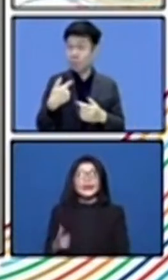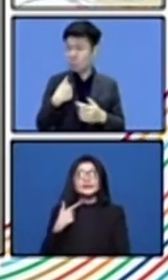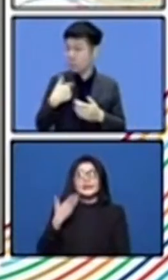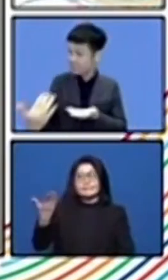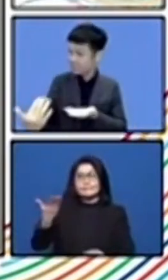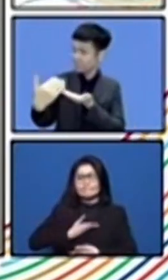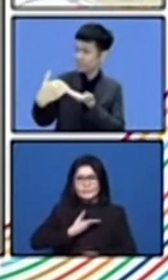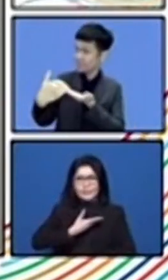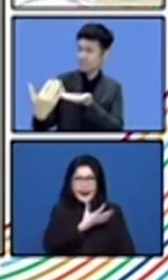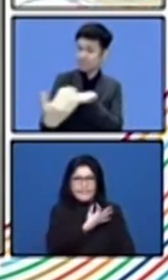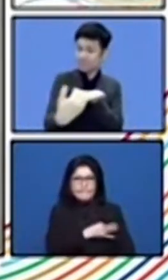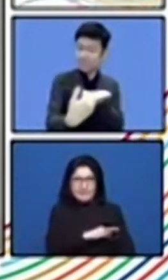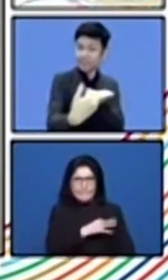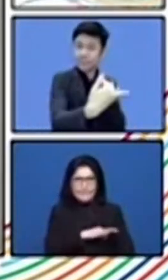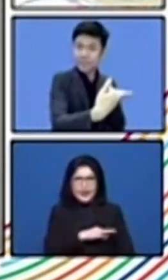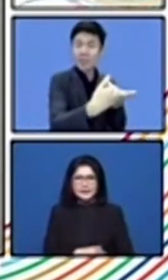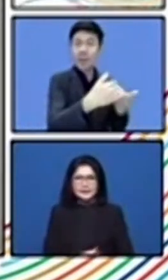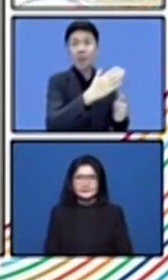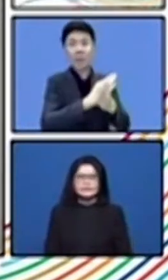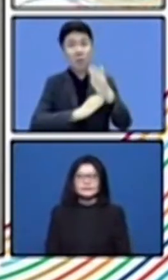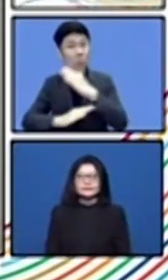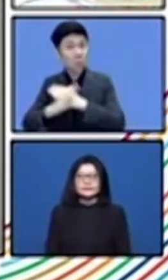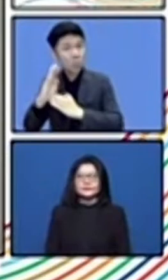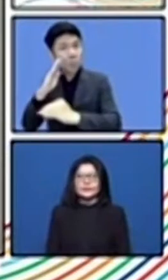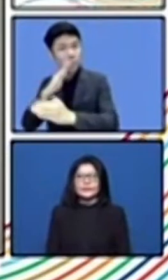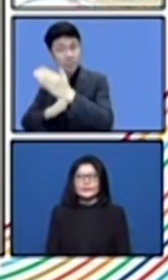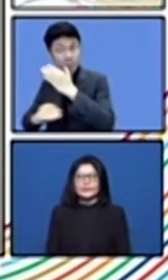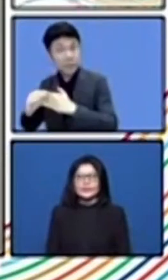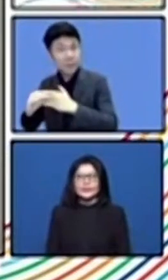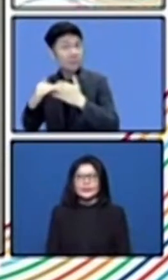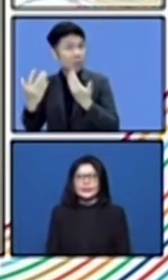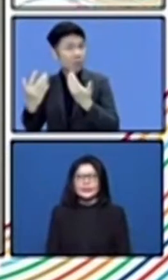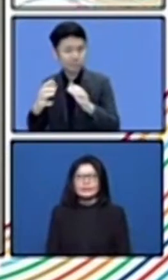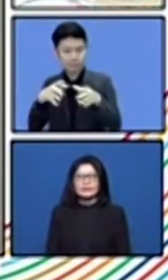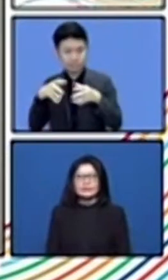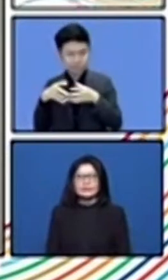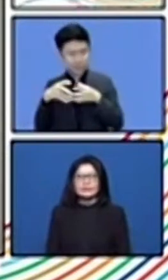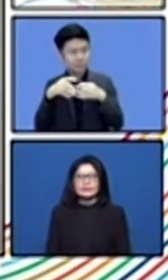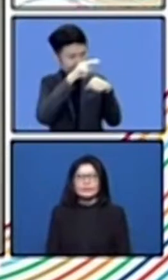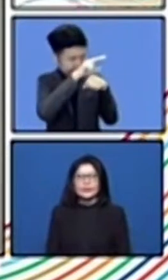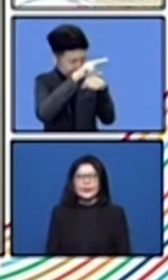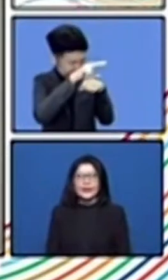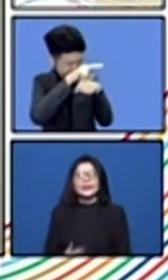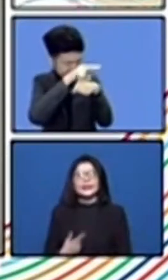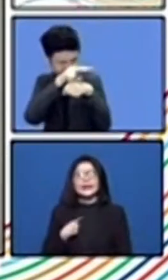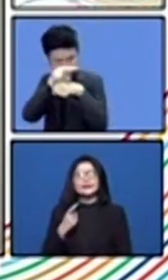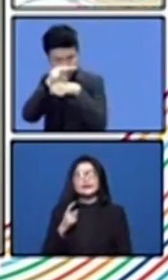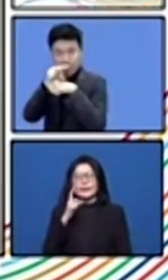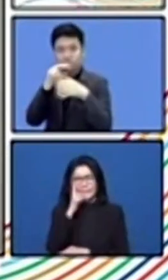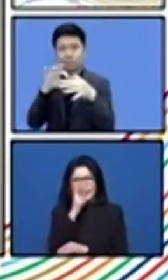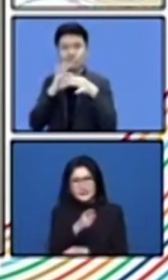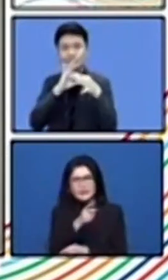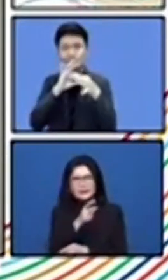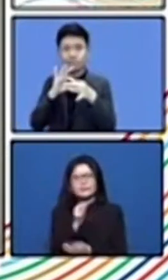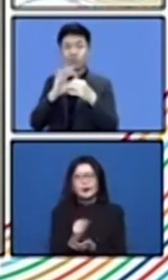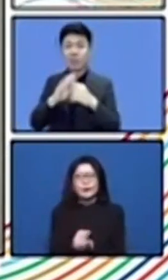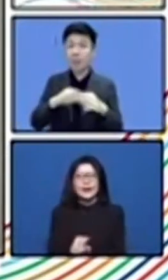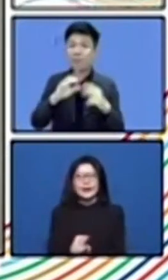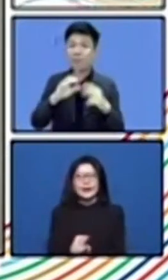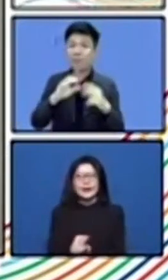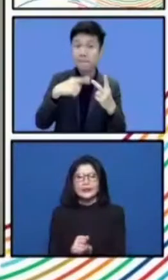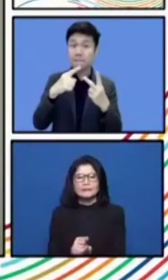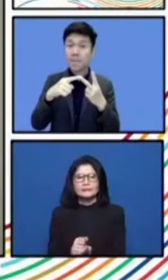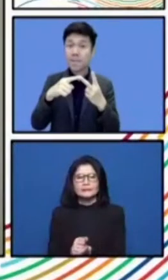as part of the independent monitoring mechanism but I think we can ensure as a human rights institution collectively